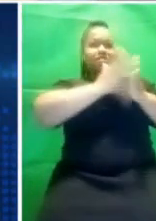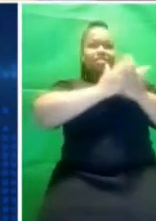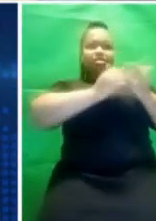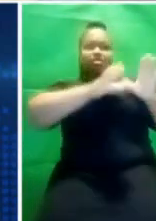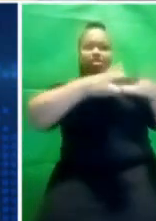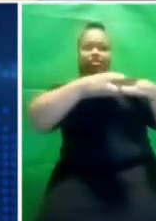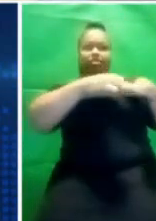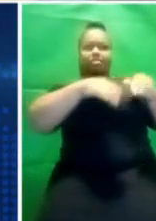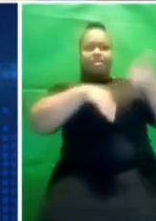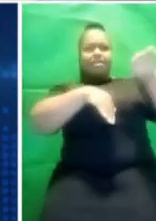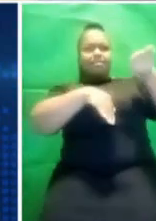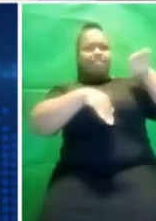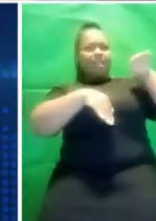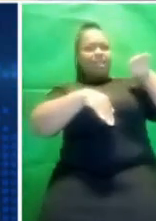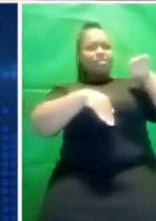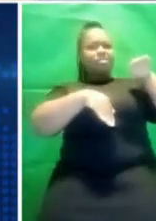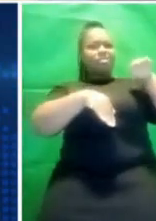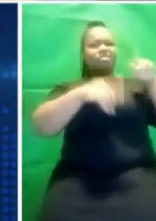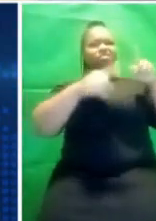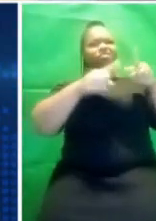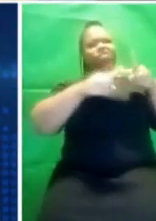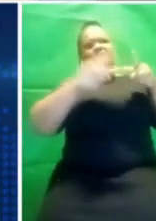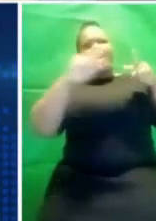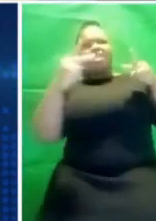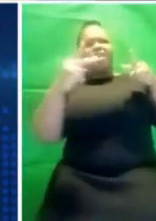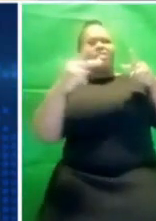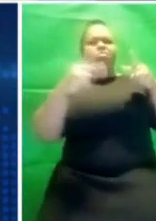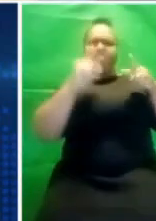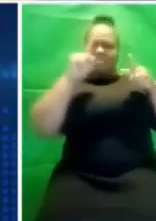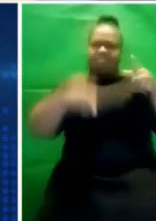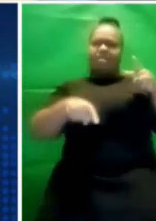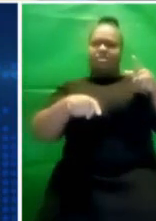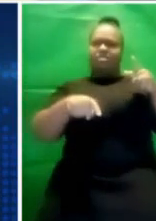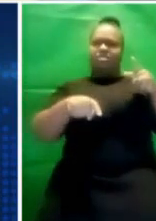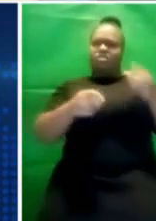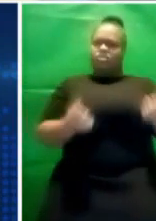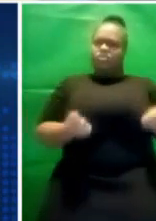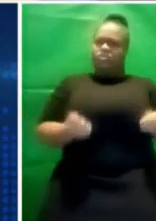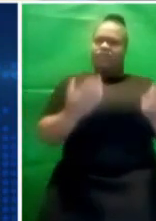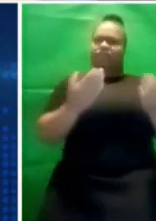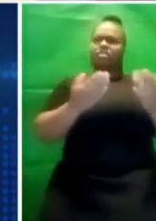they must provide this service and this help?